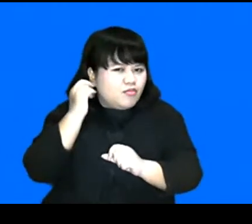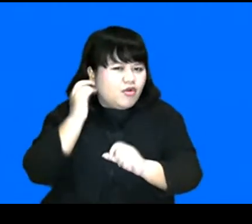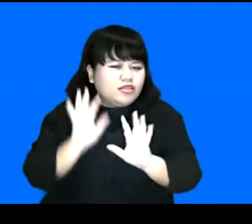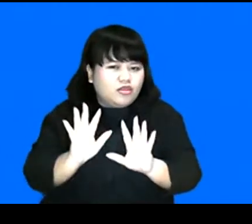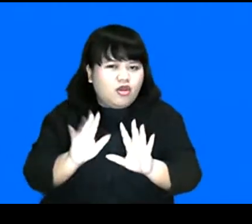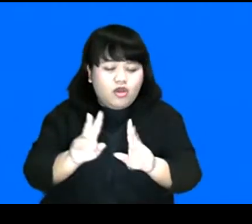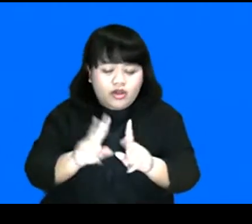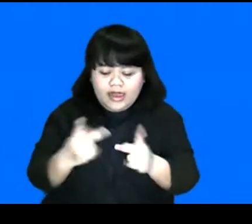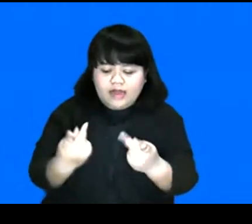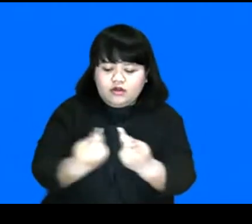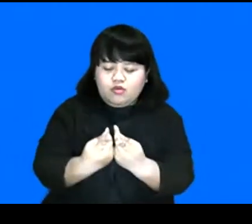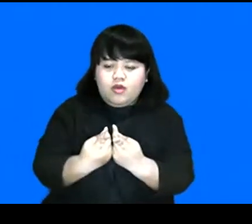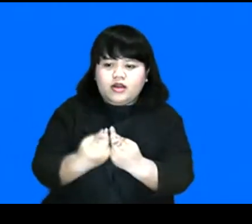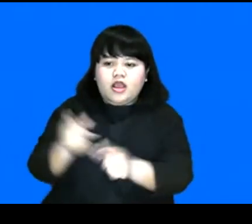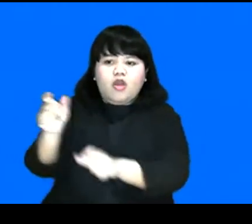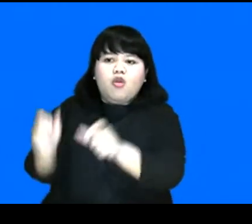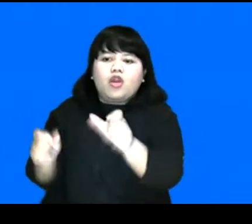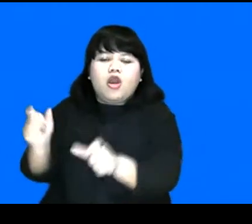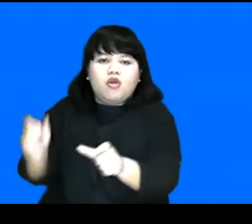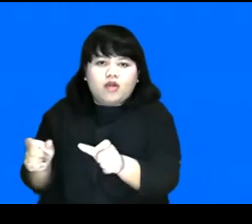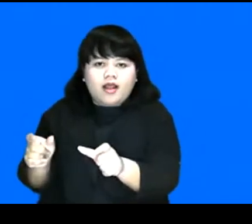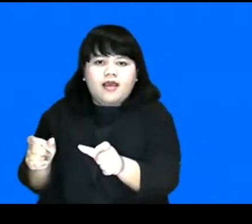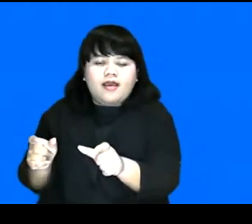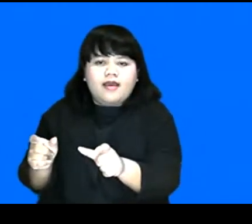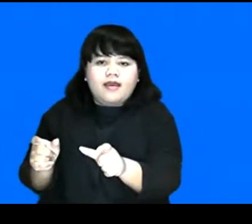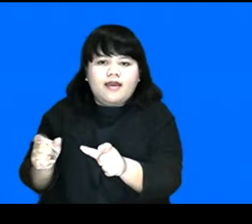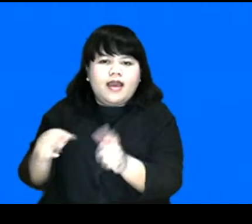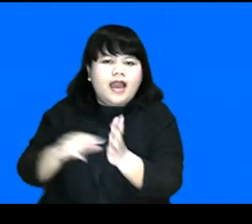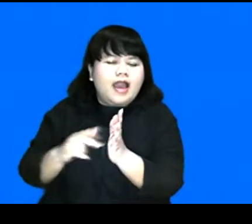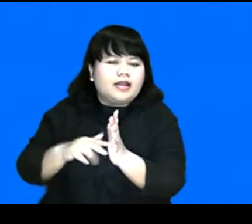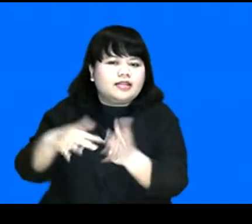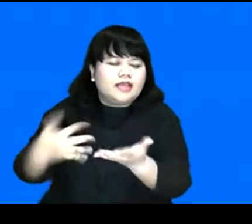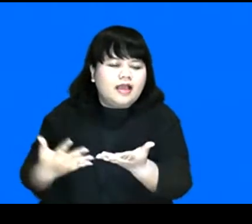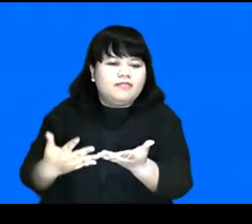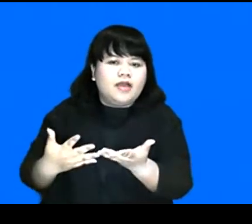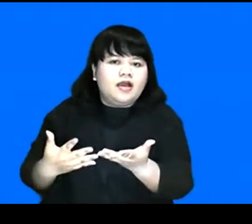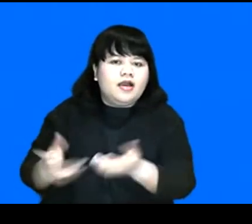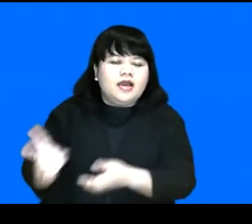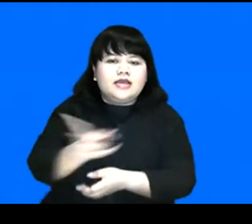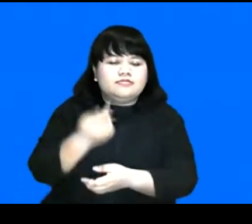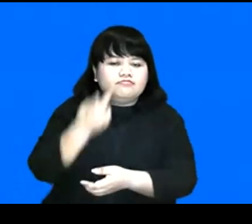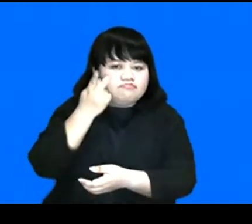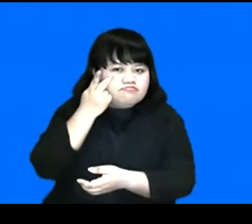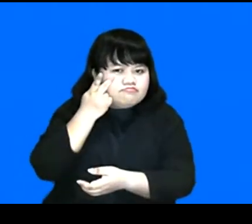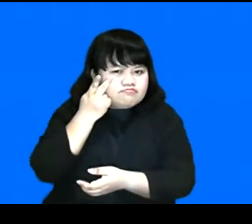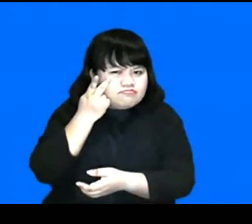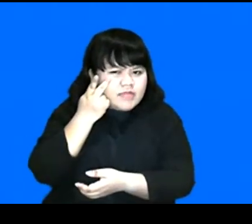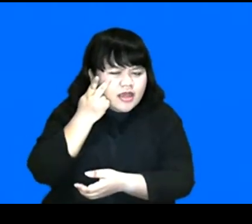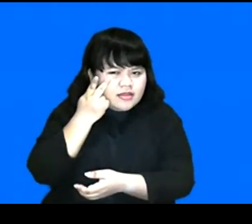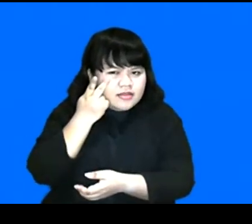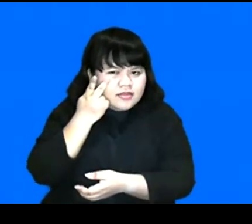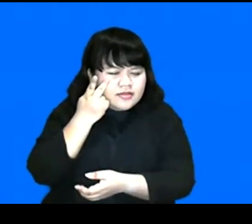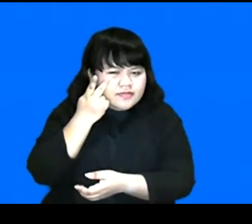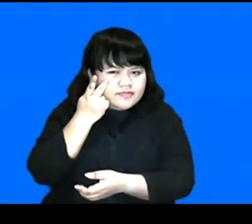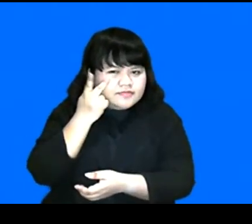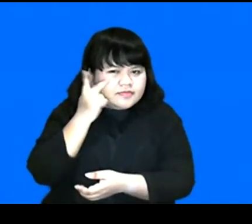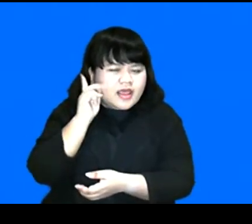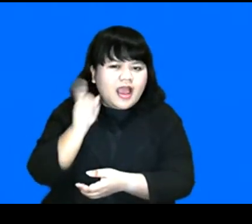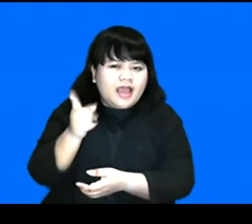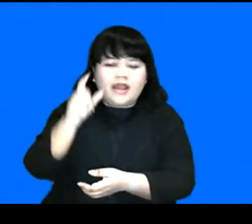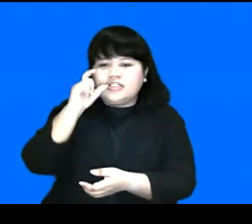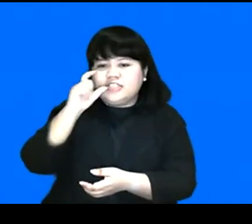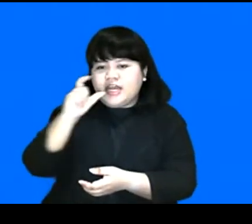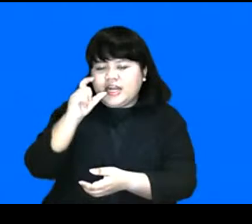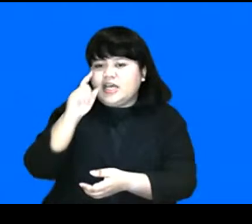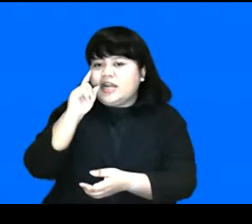could even mean that we could see that women are taxed less. That is one way we can talk to women, saying the kinds